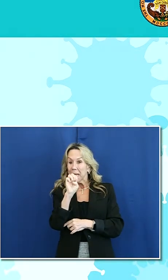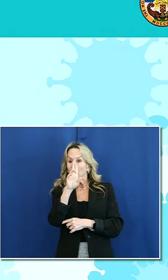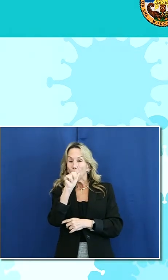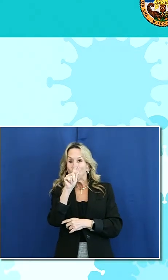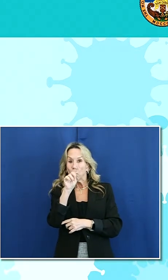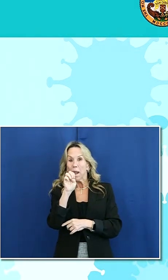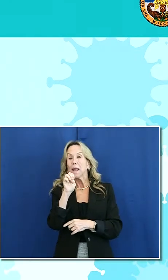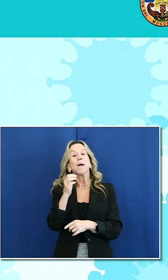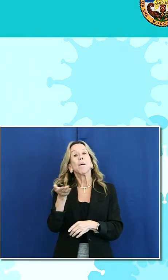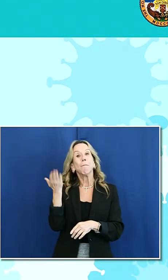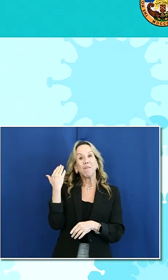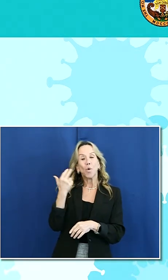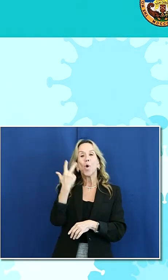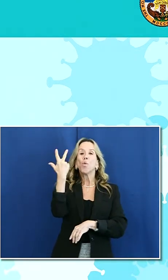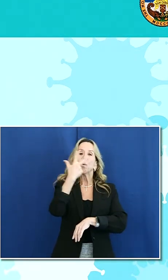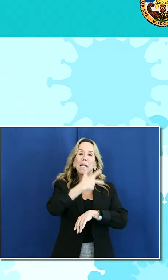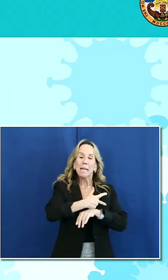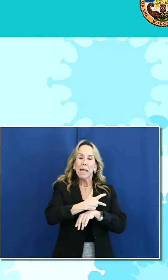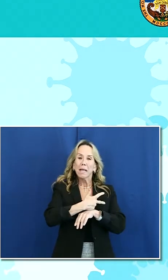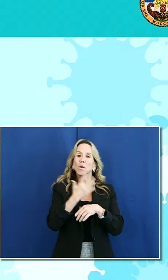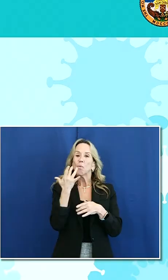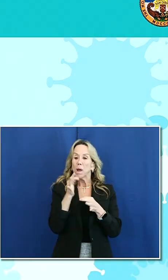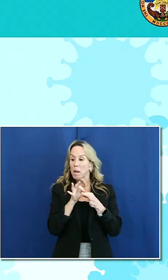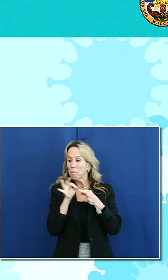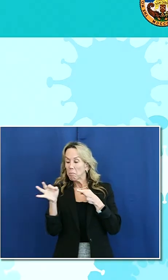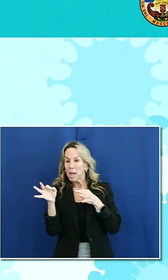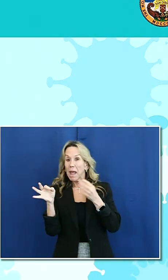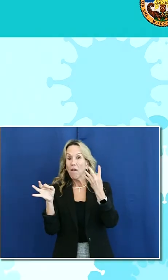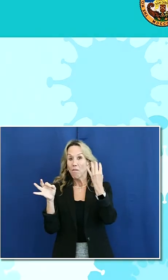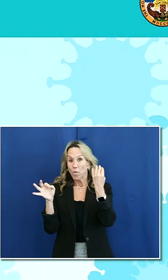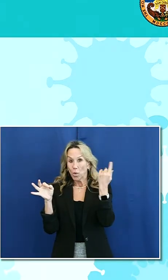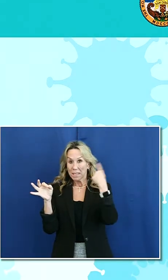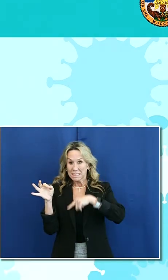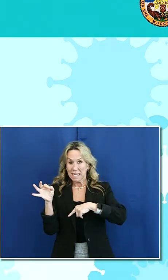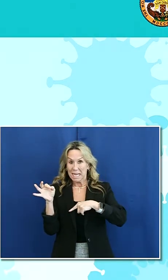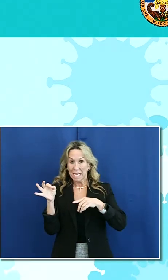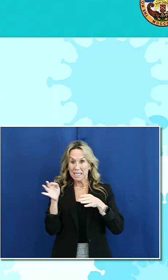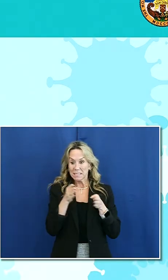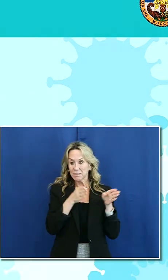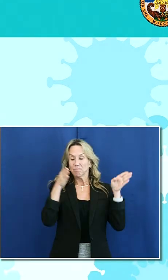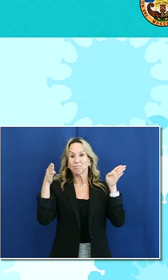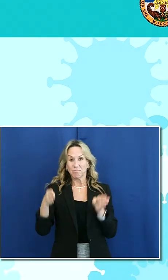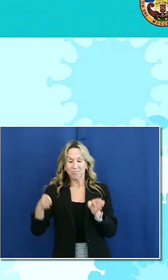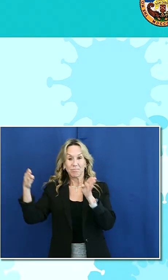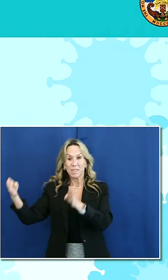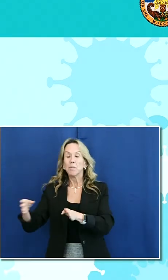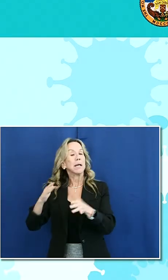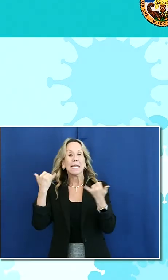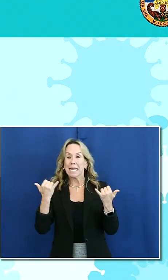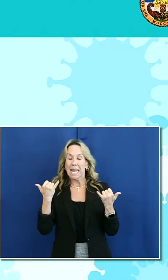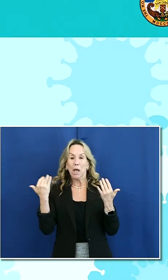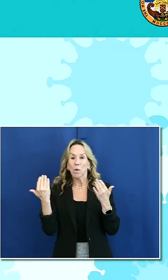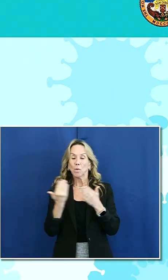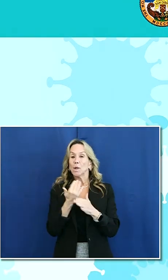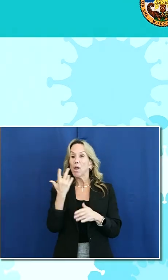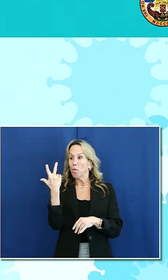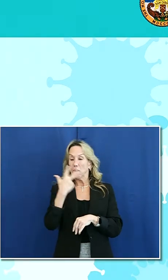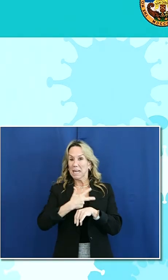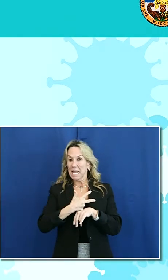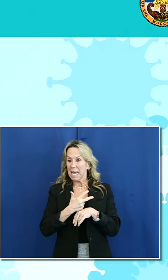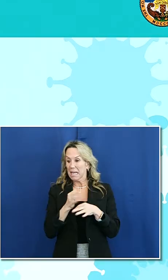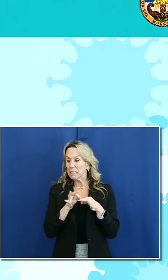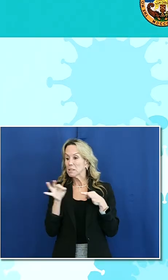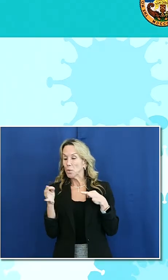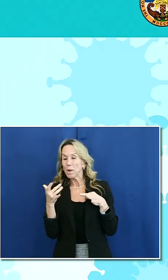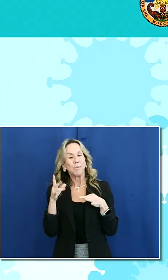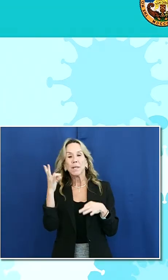lag and then the prior 14 days. Now the new calculation is a 7-day lag and then